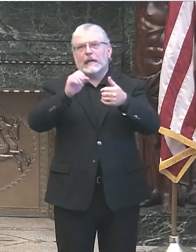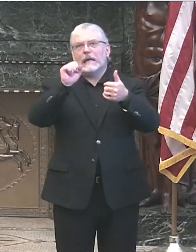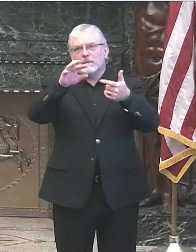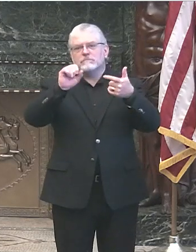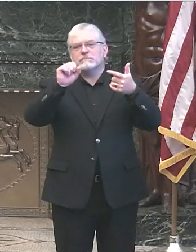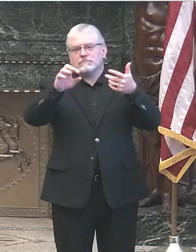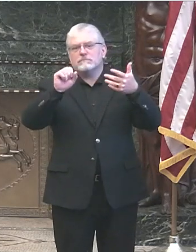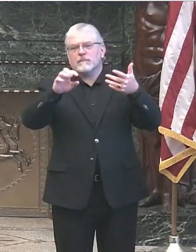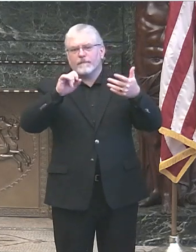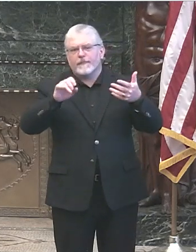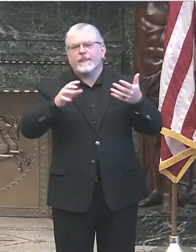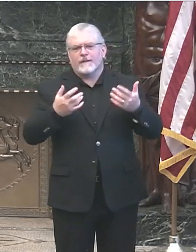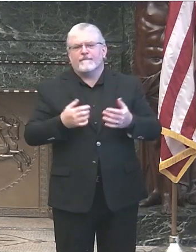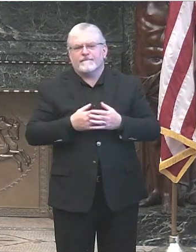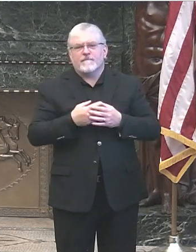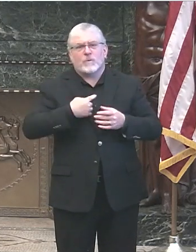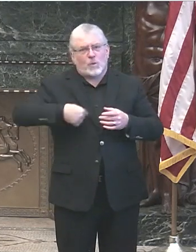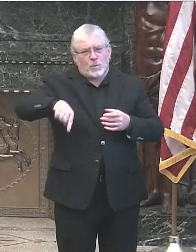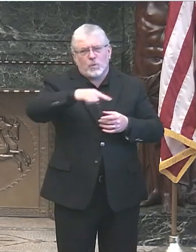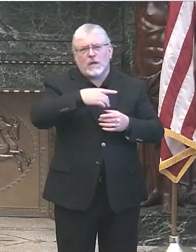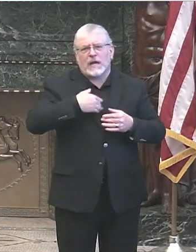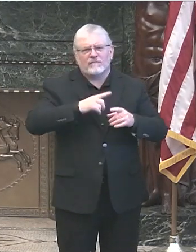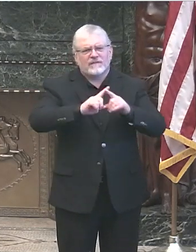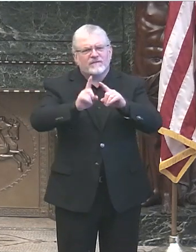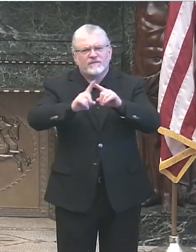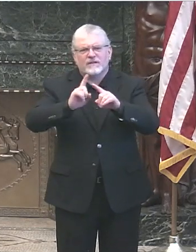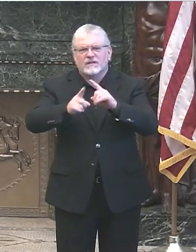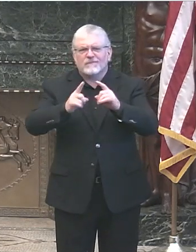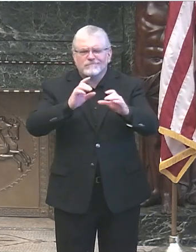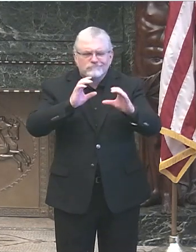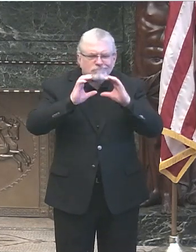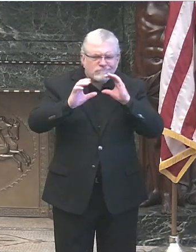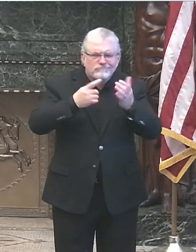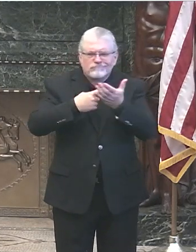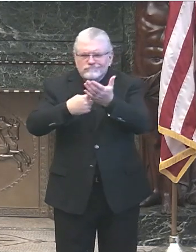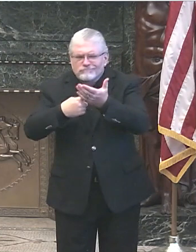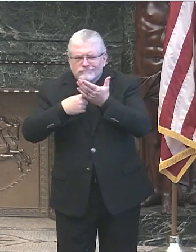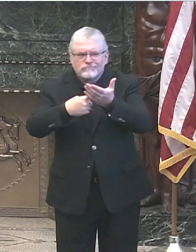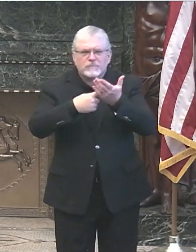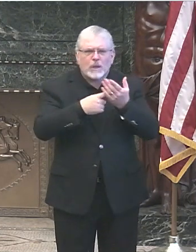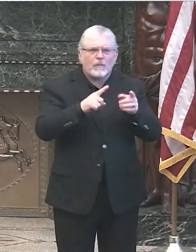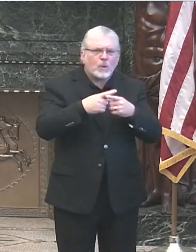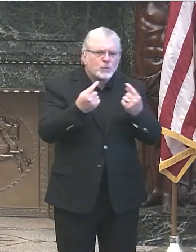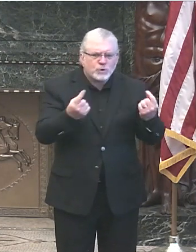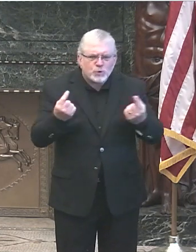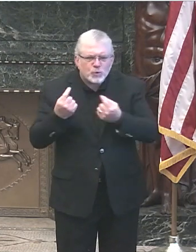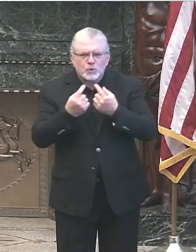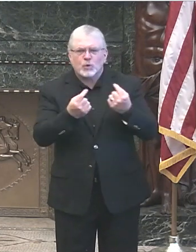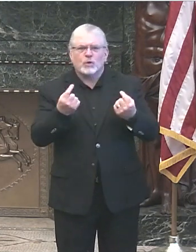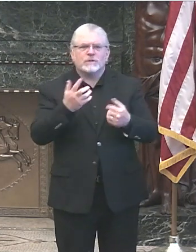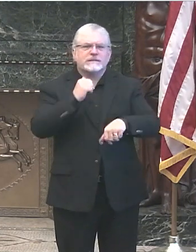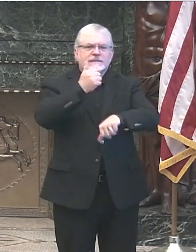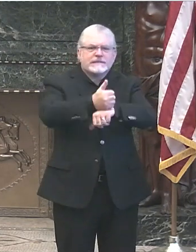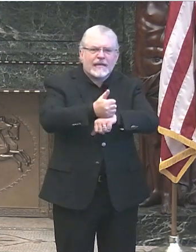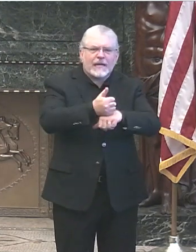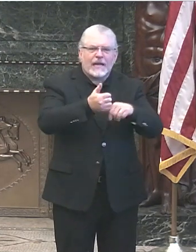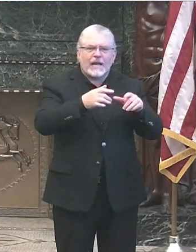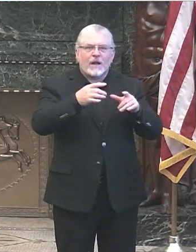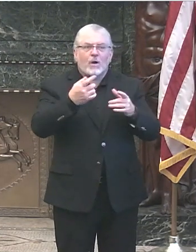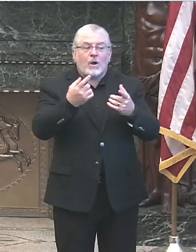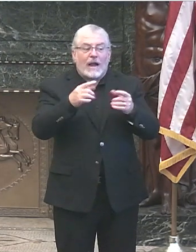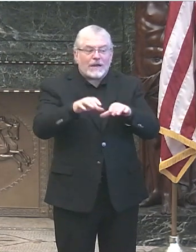then I think we will likely spin out additional action items from there. But we're very early in that